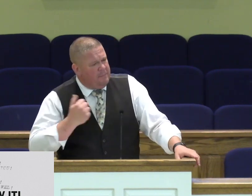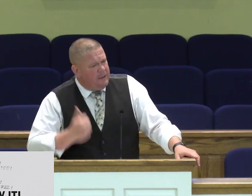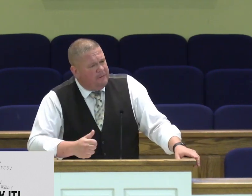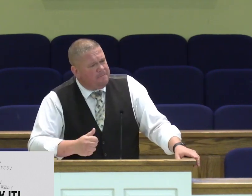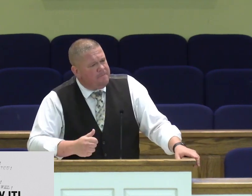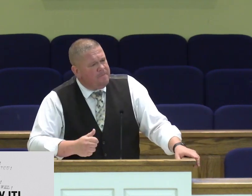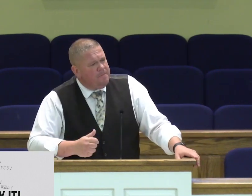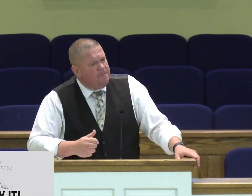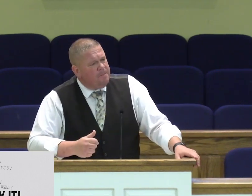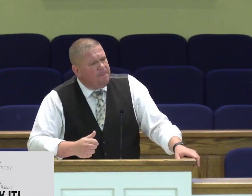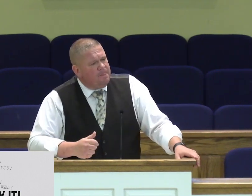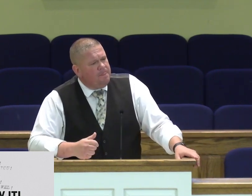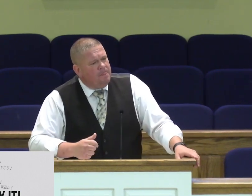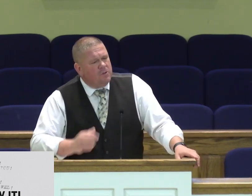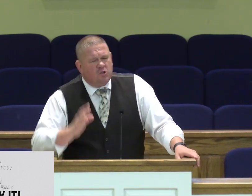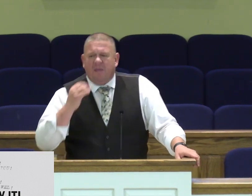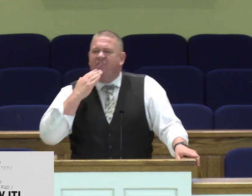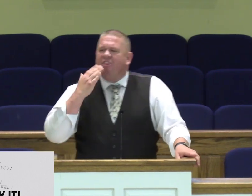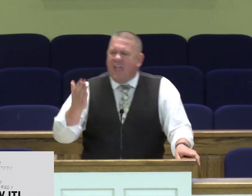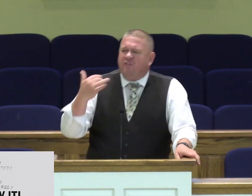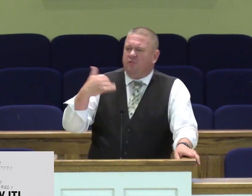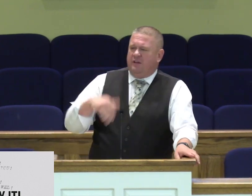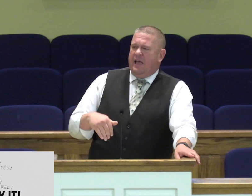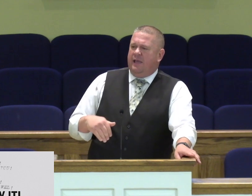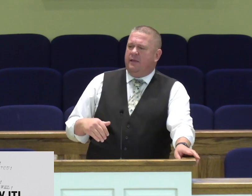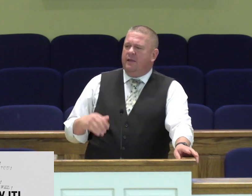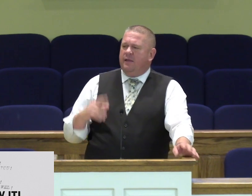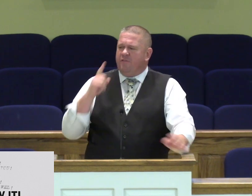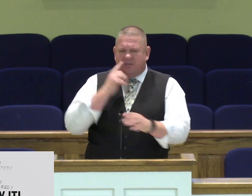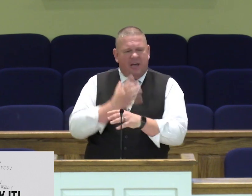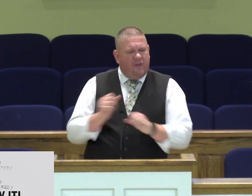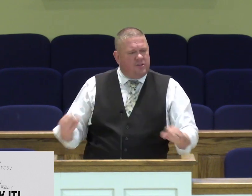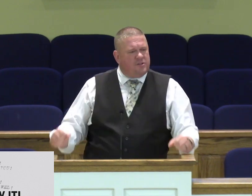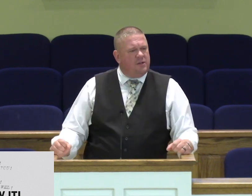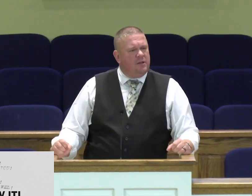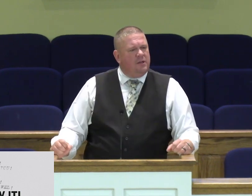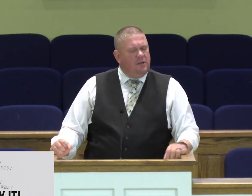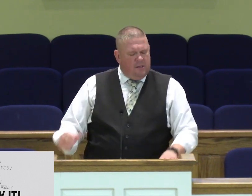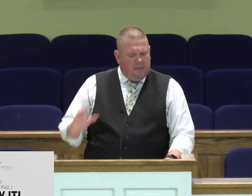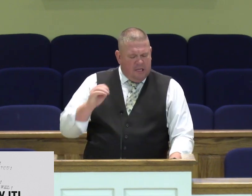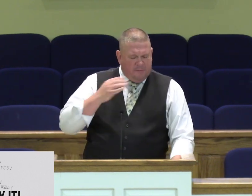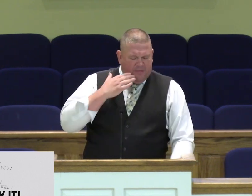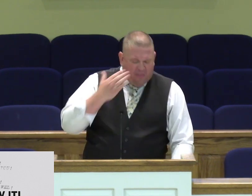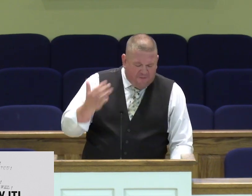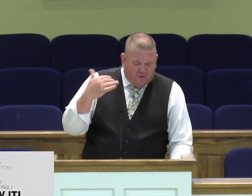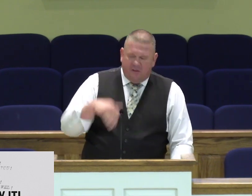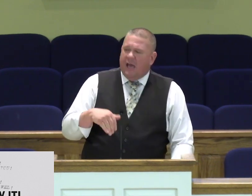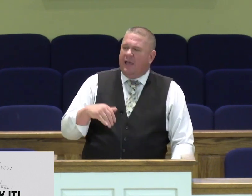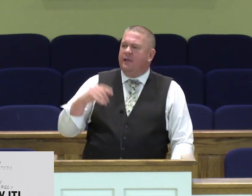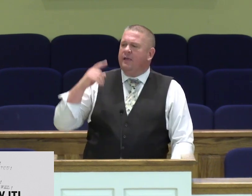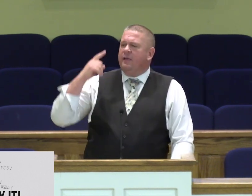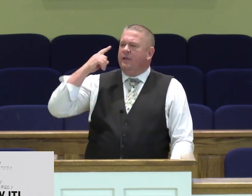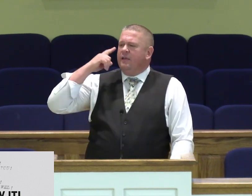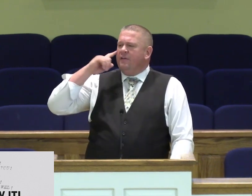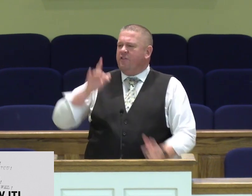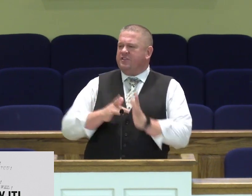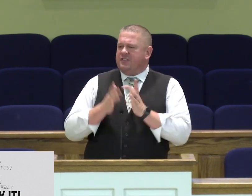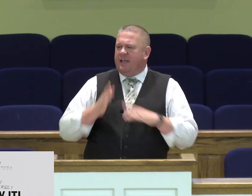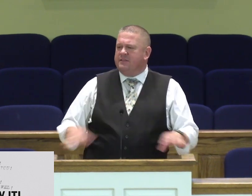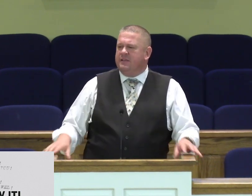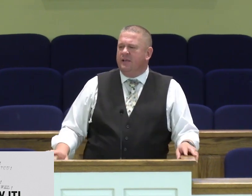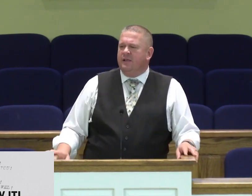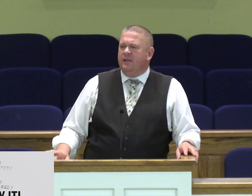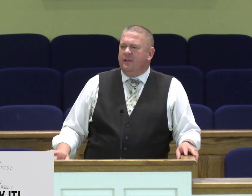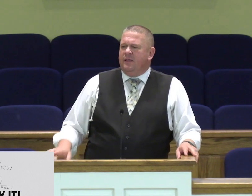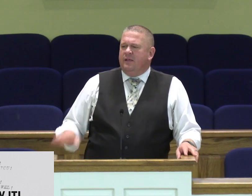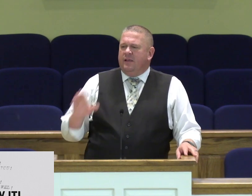me. Amen. So to be thankful tonight for salvation, to be thankful tonight for the